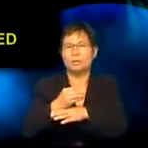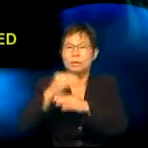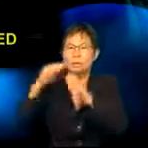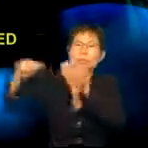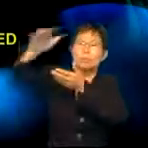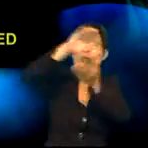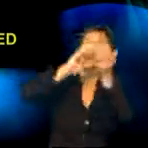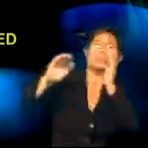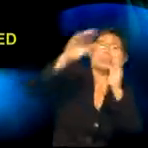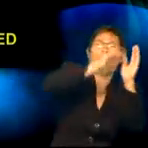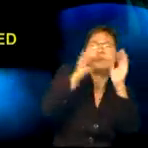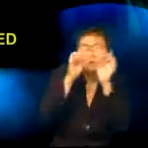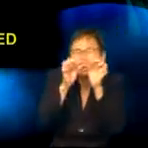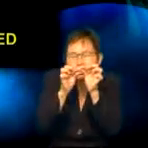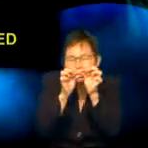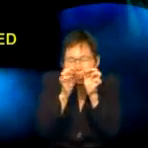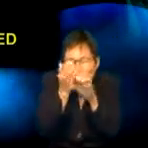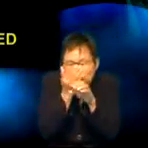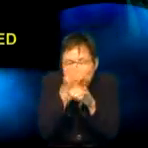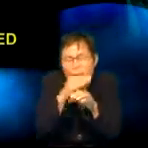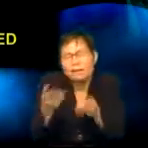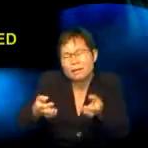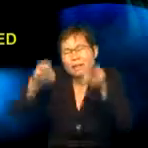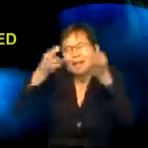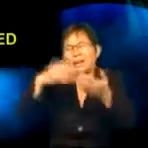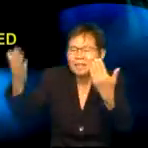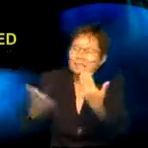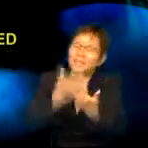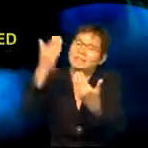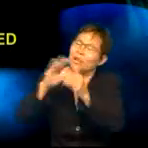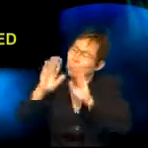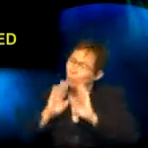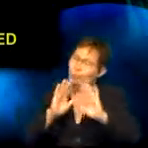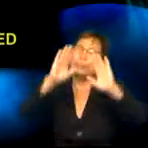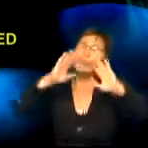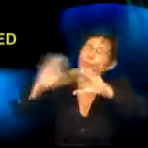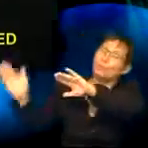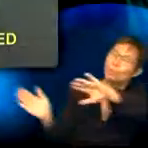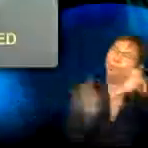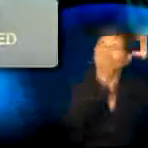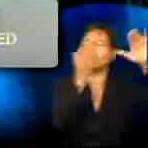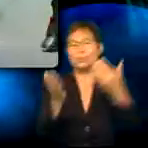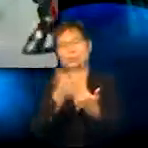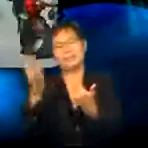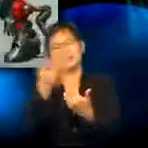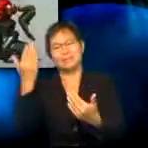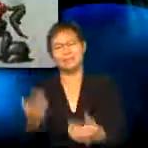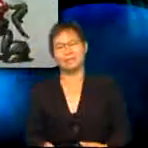are small and light so that they can easily be blown by the wind.